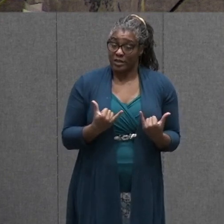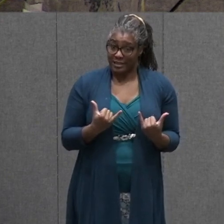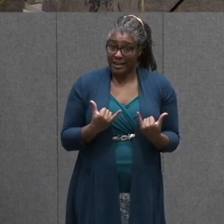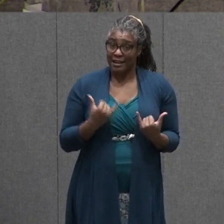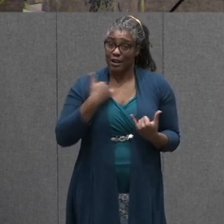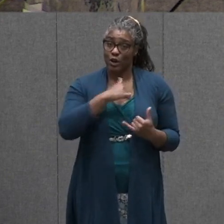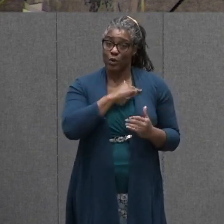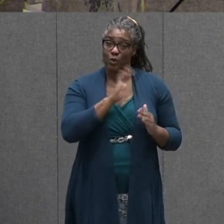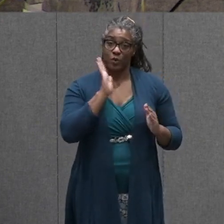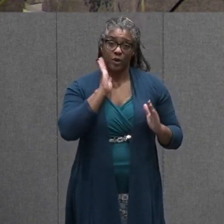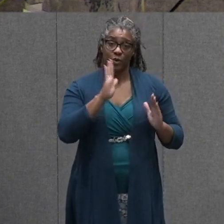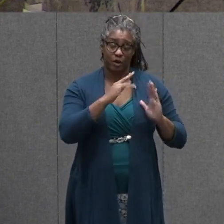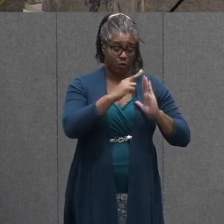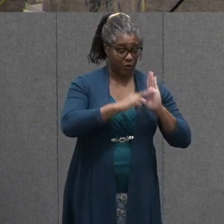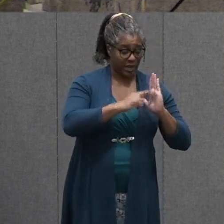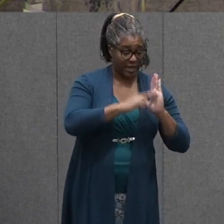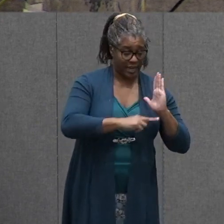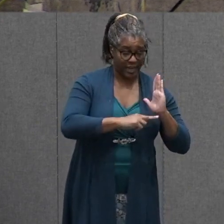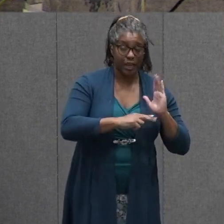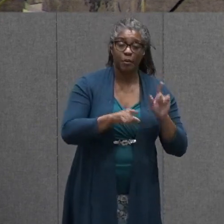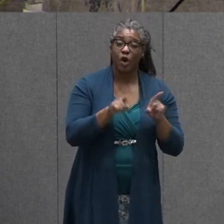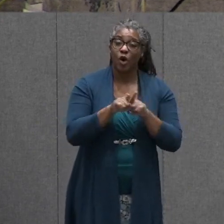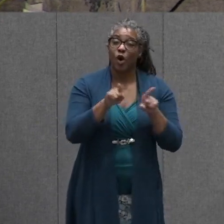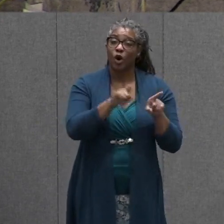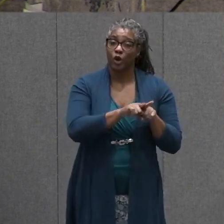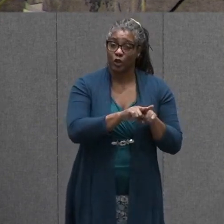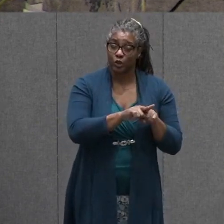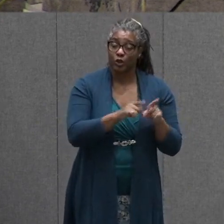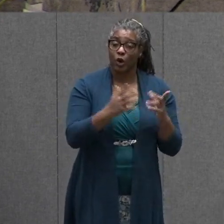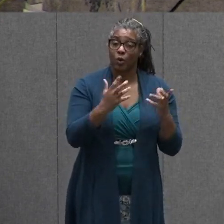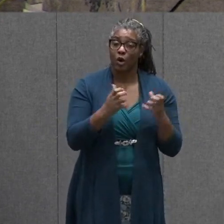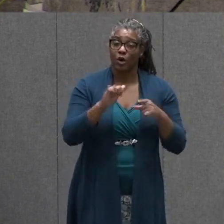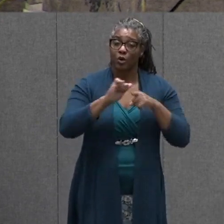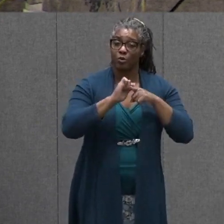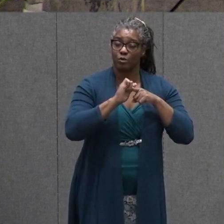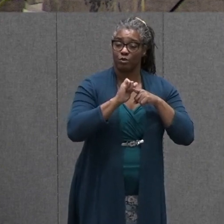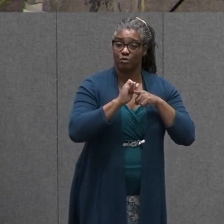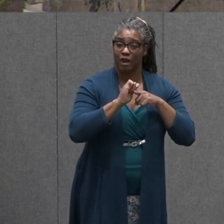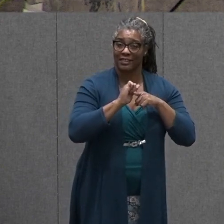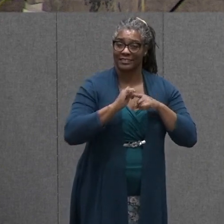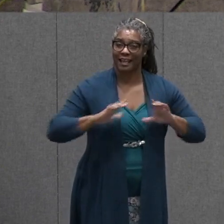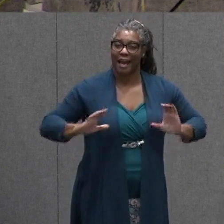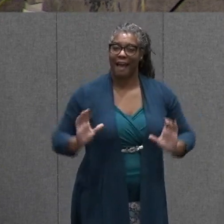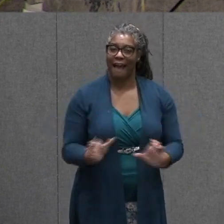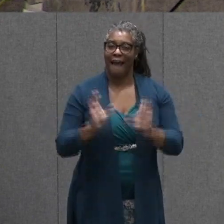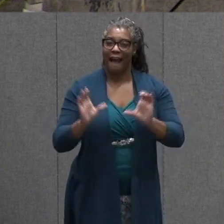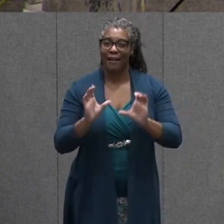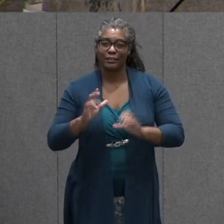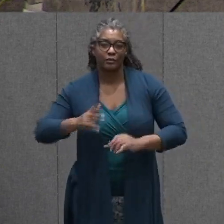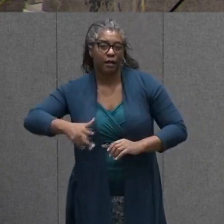think, what makes sense? I'm going to try to think really hard about, have I heard a word like this